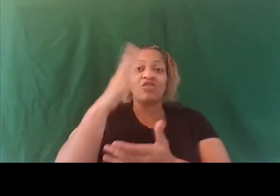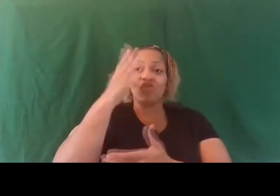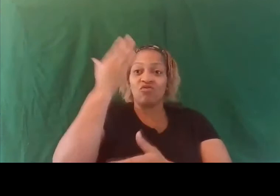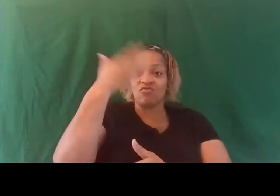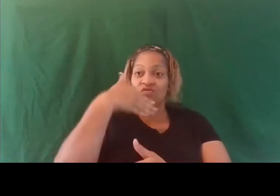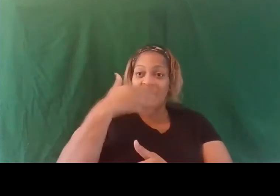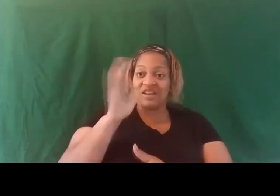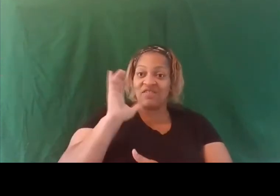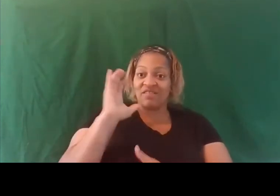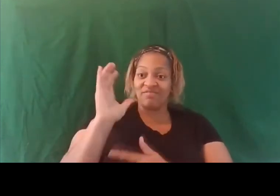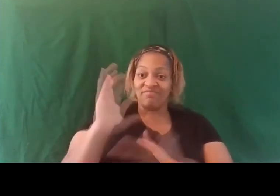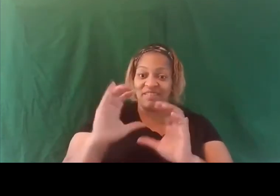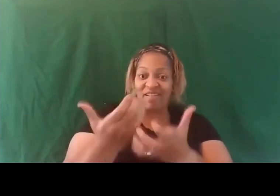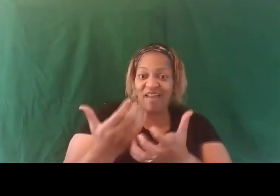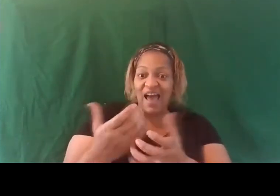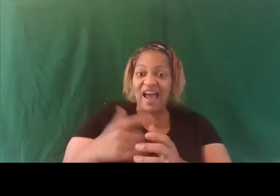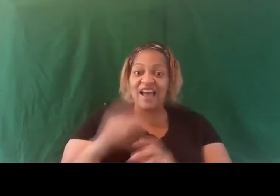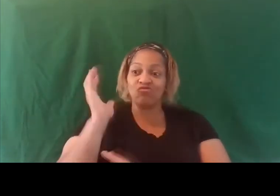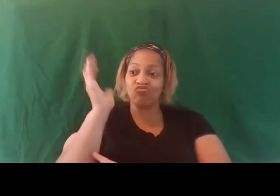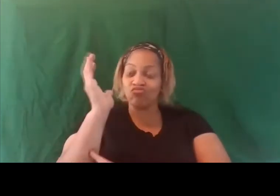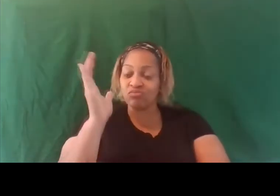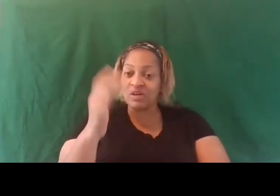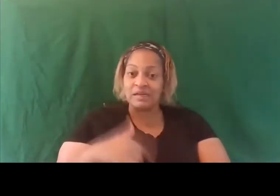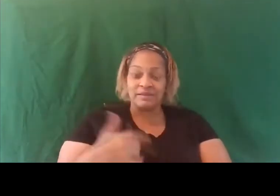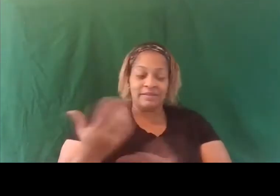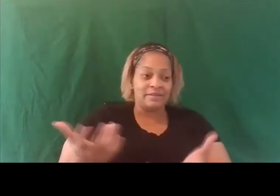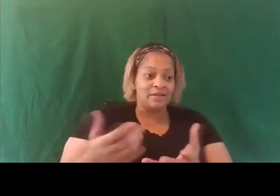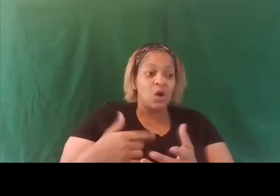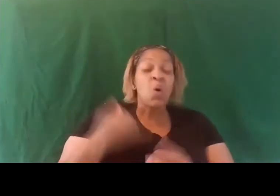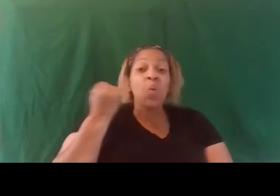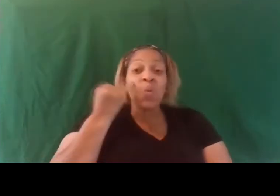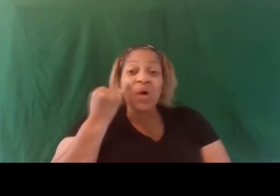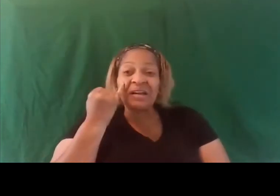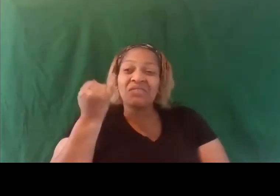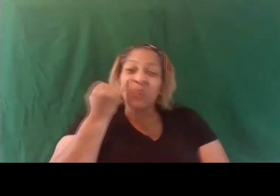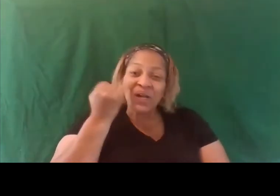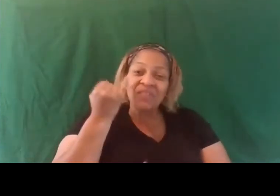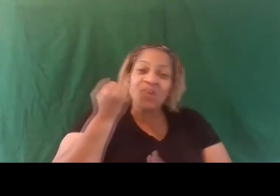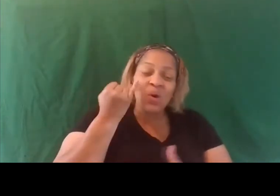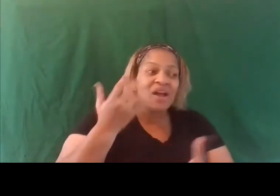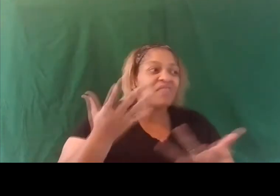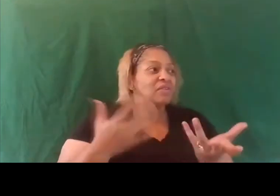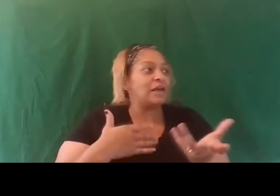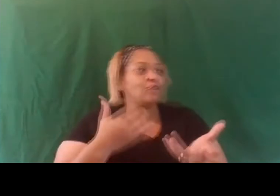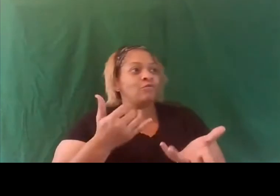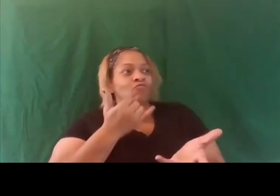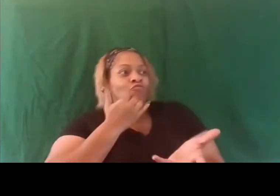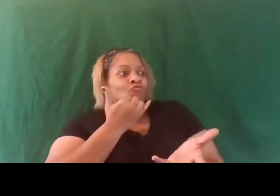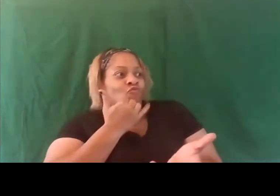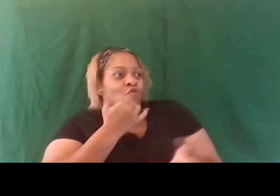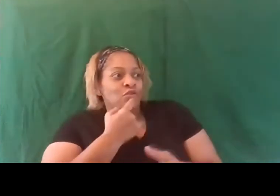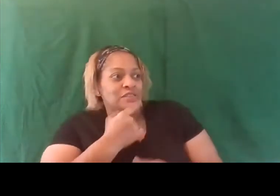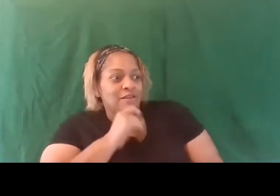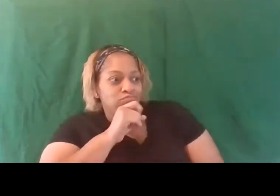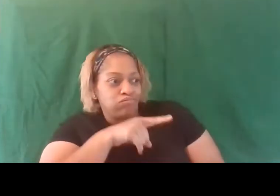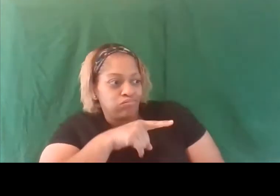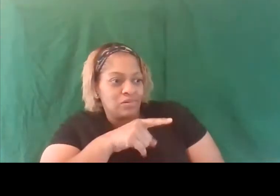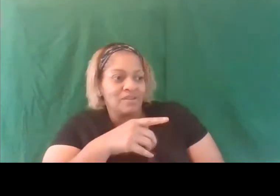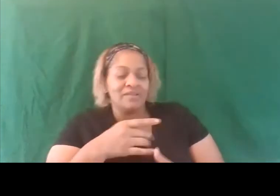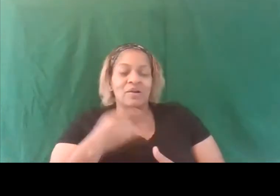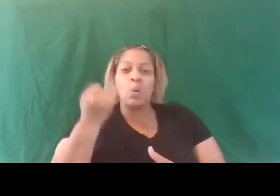Facebook? What if I don't do TikTok right? What if I say the wrong thing?